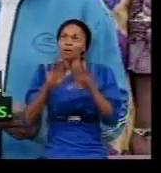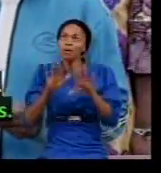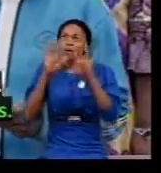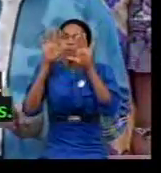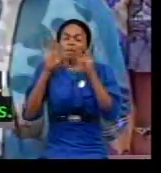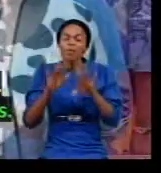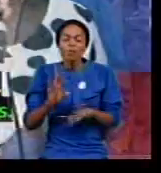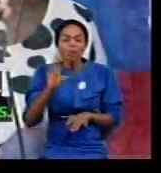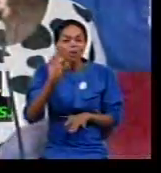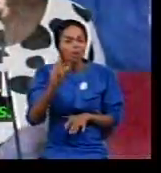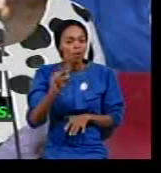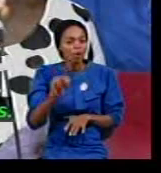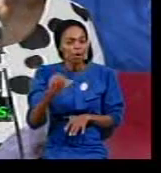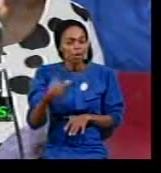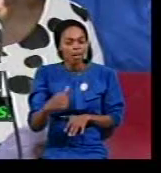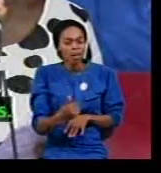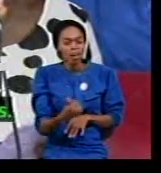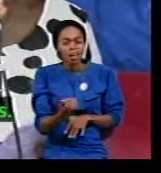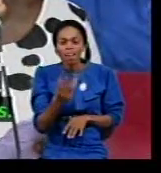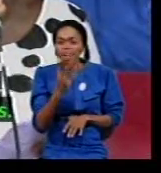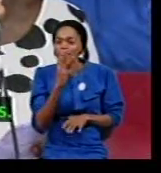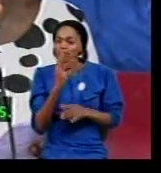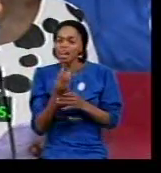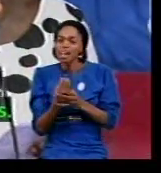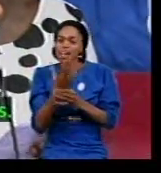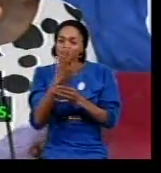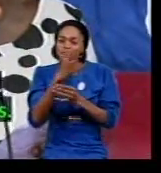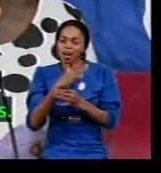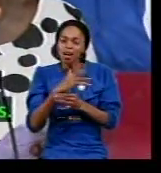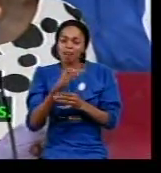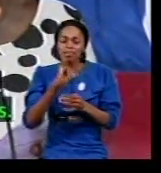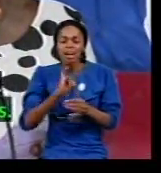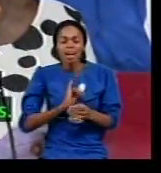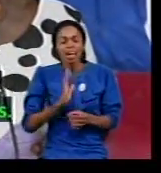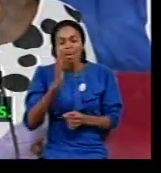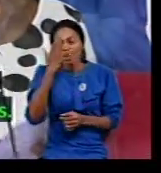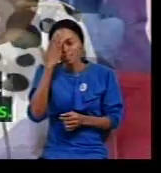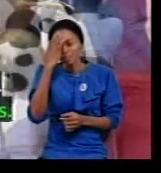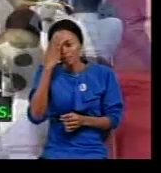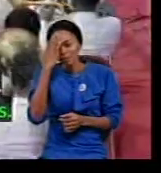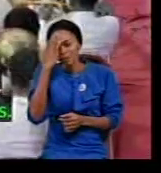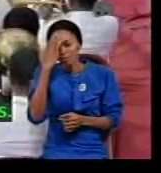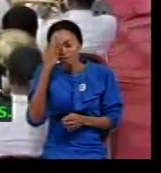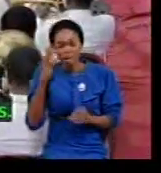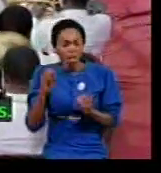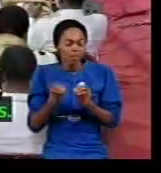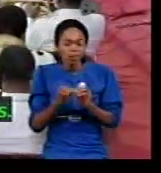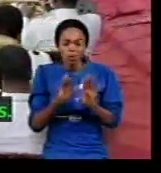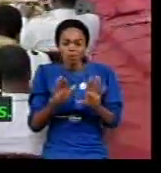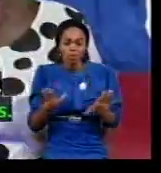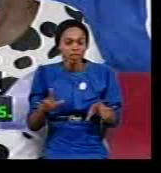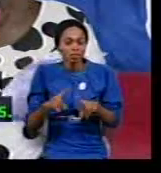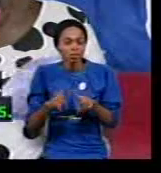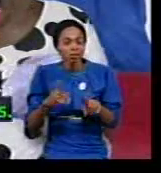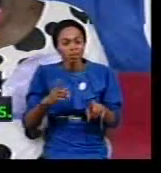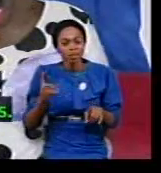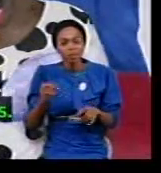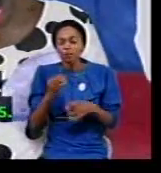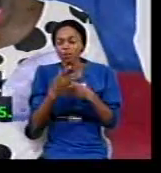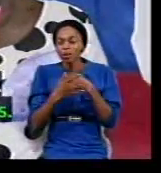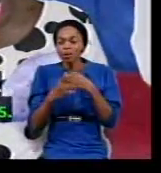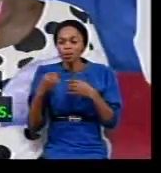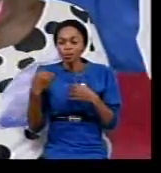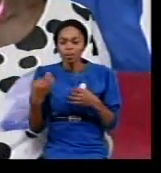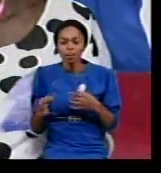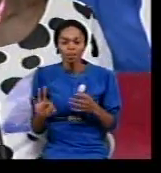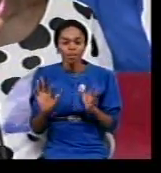it will set you to your life. Isaiah chapter 55, I'm looking at verse 11. Isaiah chapter 55, verse 11. So